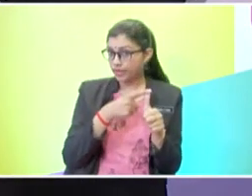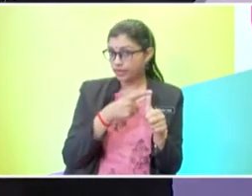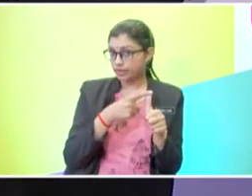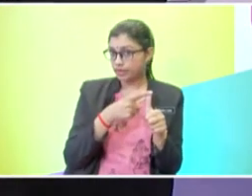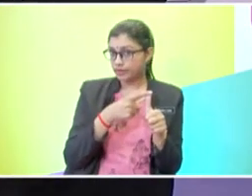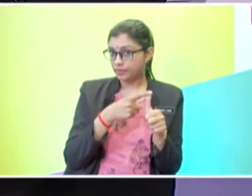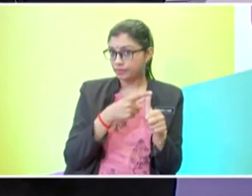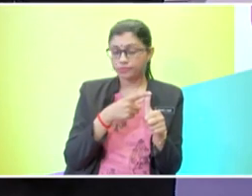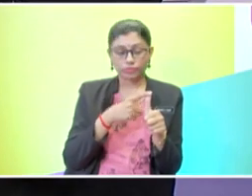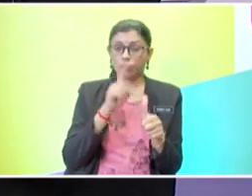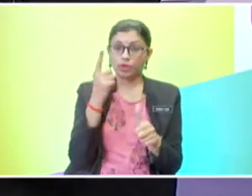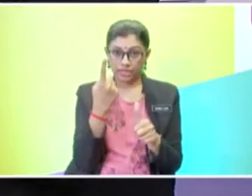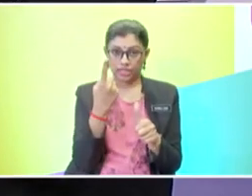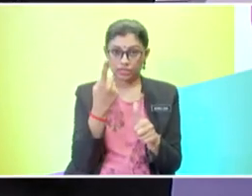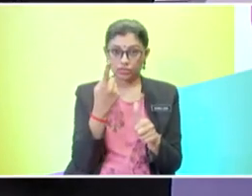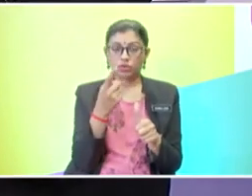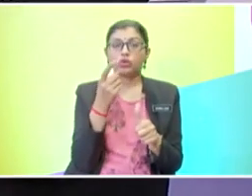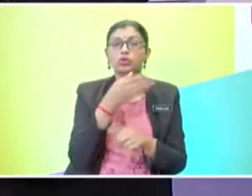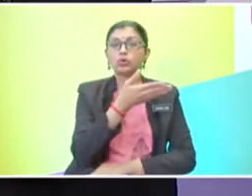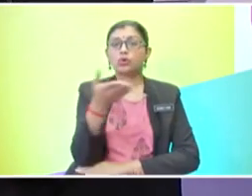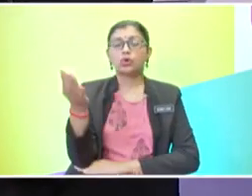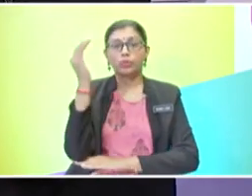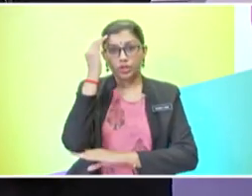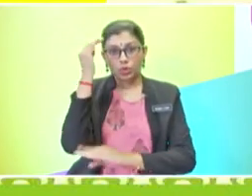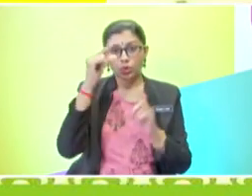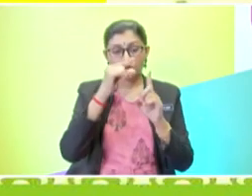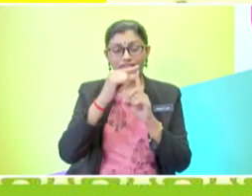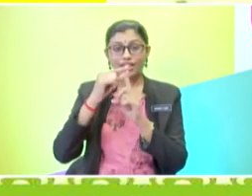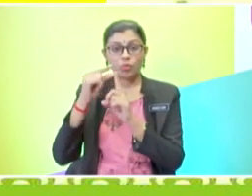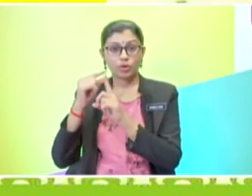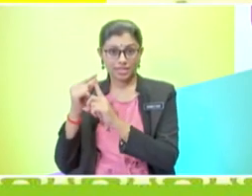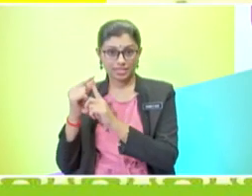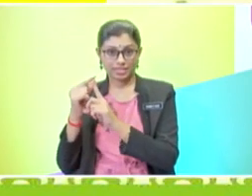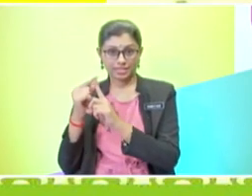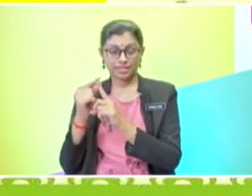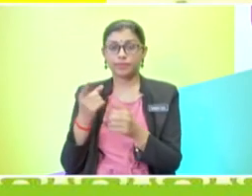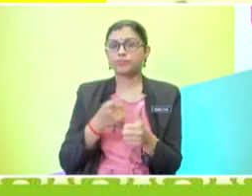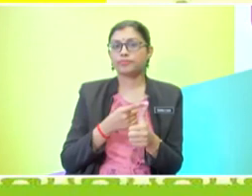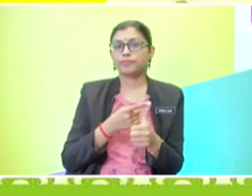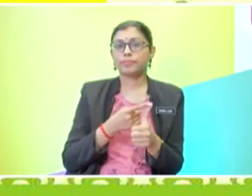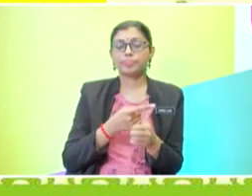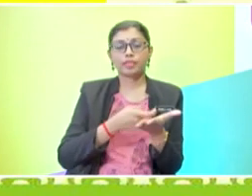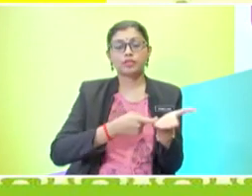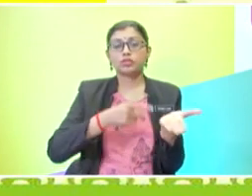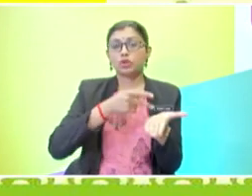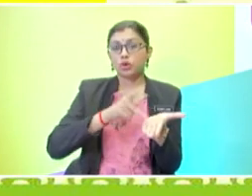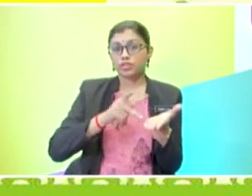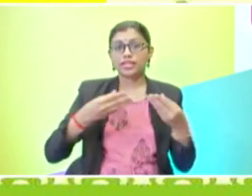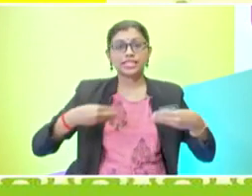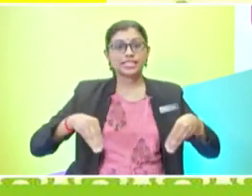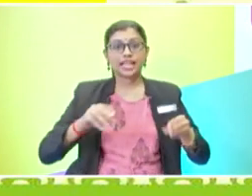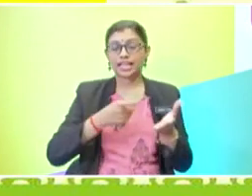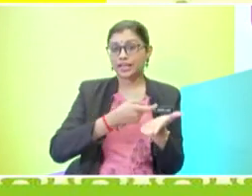more terms in financial literature. Okay, so you're going to recognize what is cost price, selling